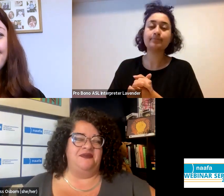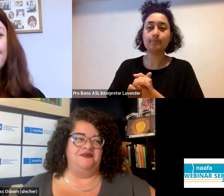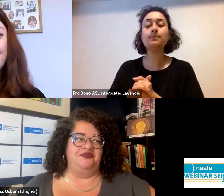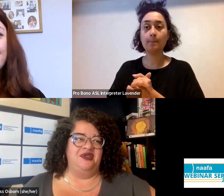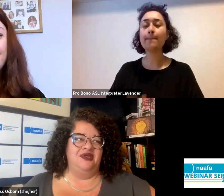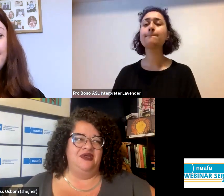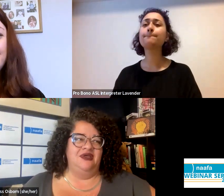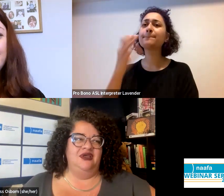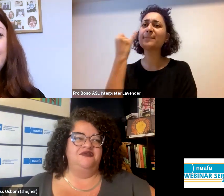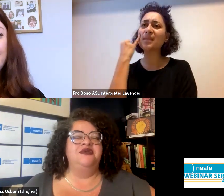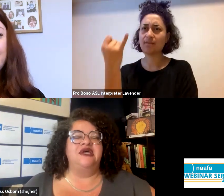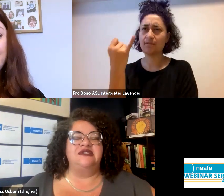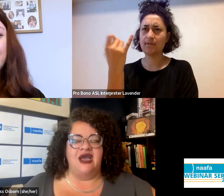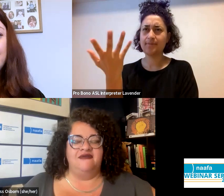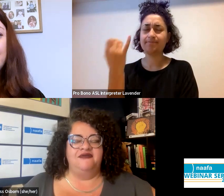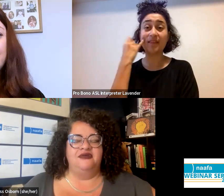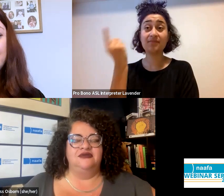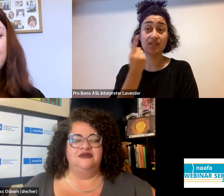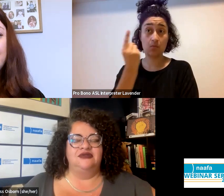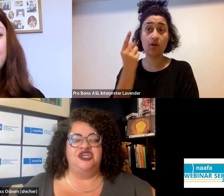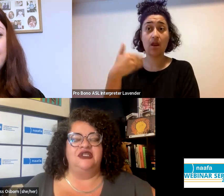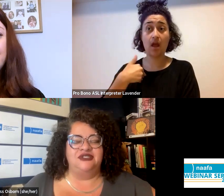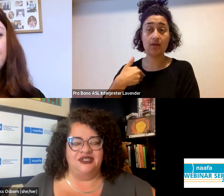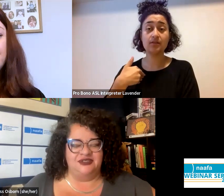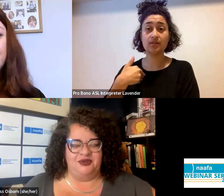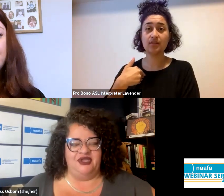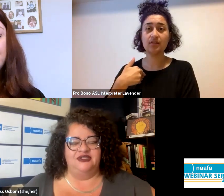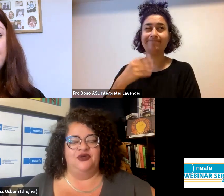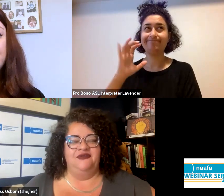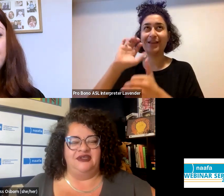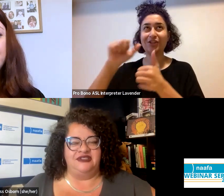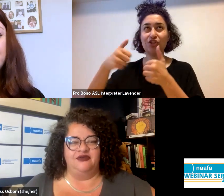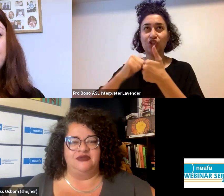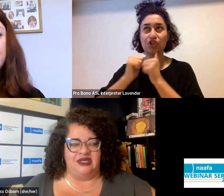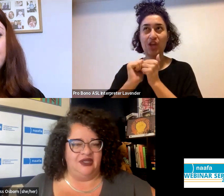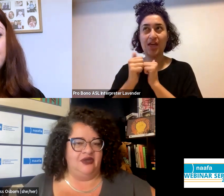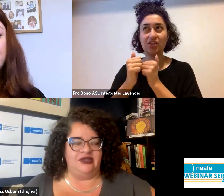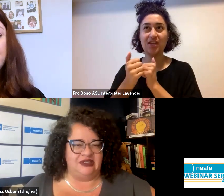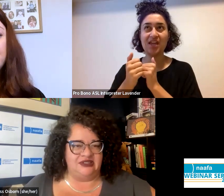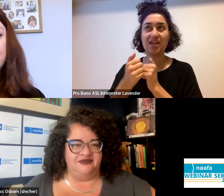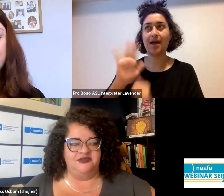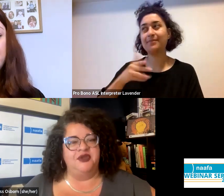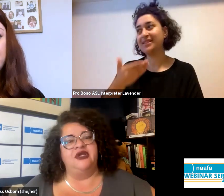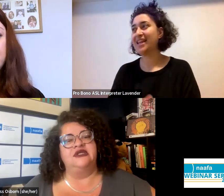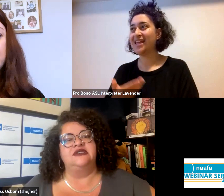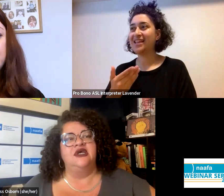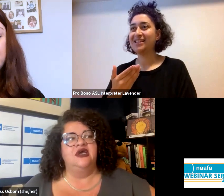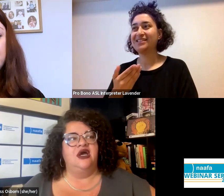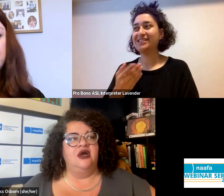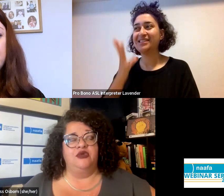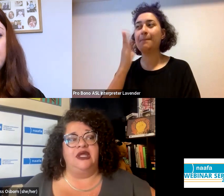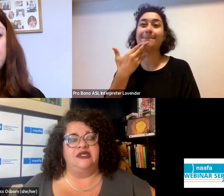If someone does have a challenging experience or an offensive or upsetting or insensitive